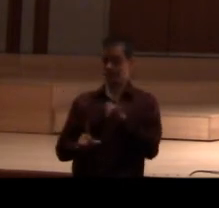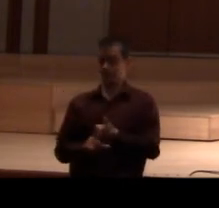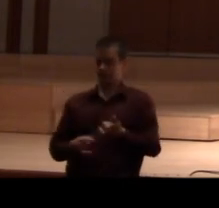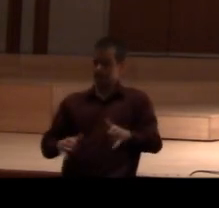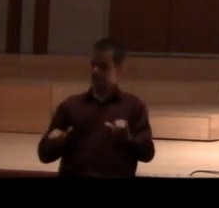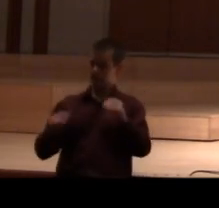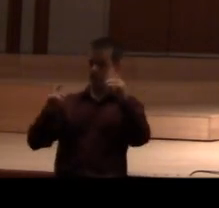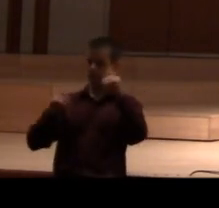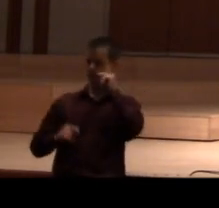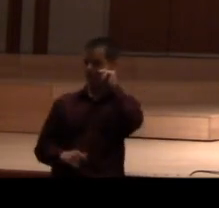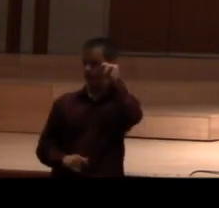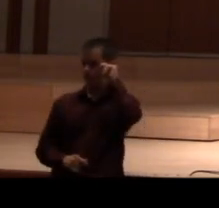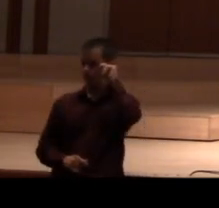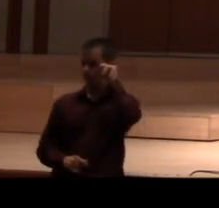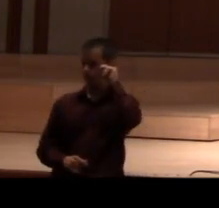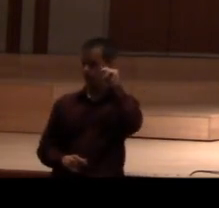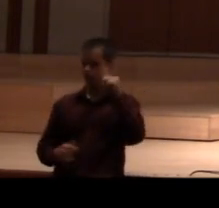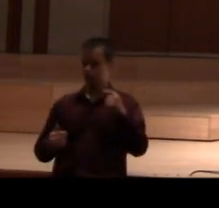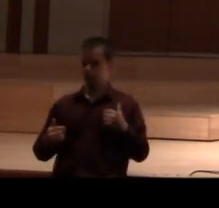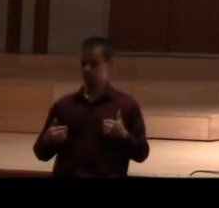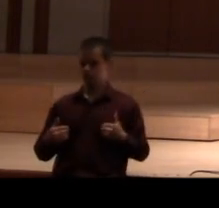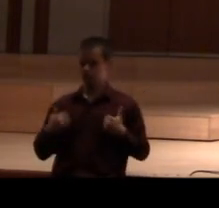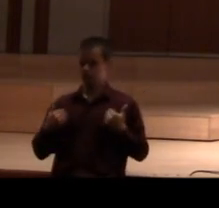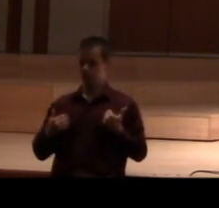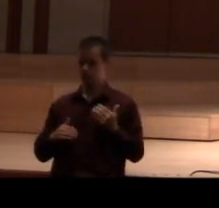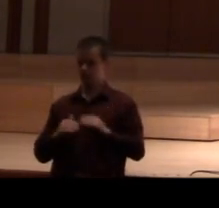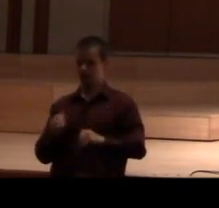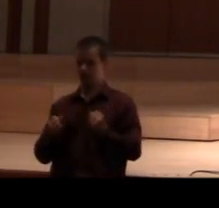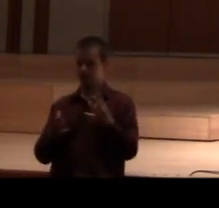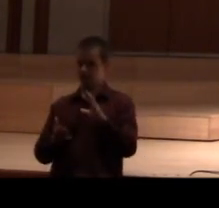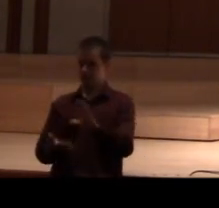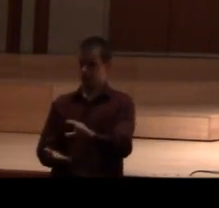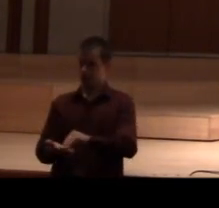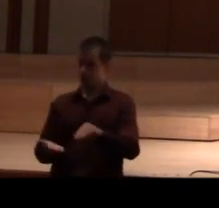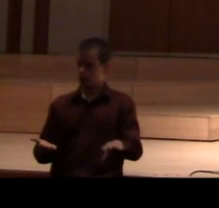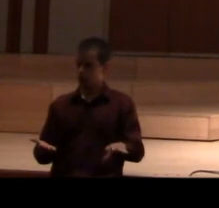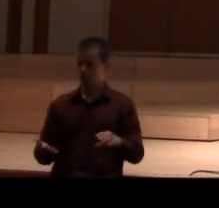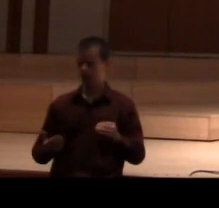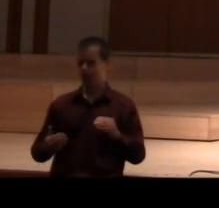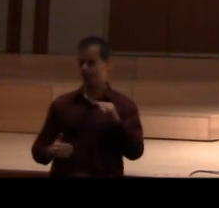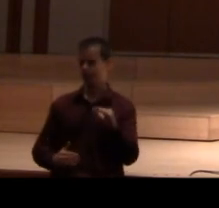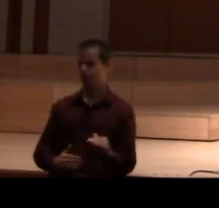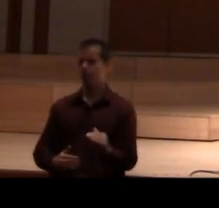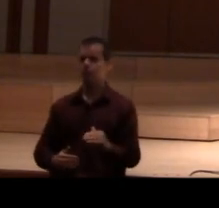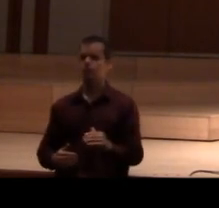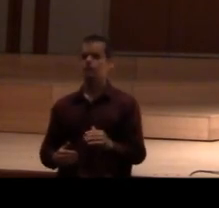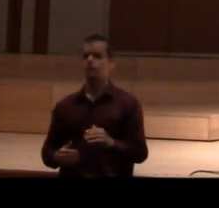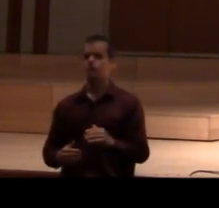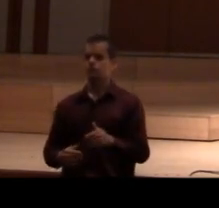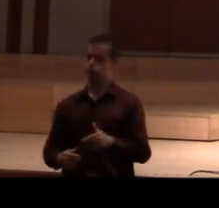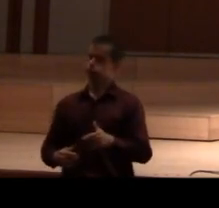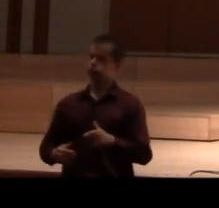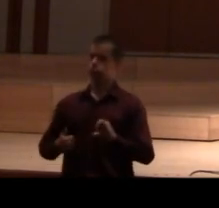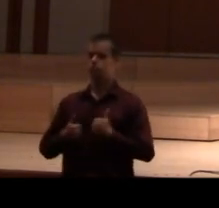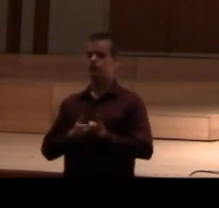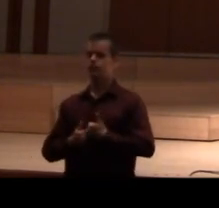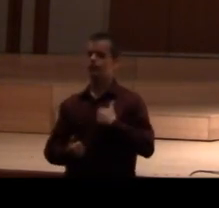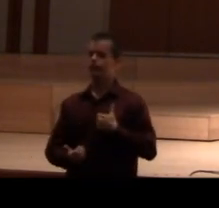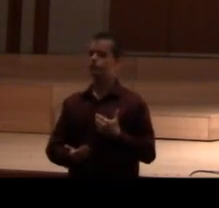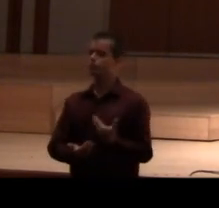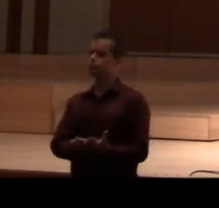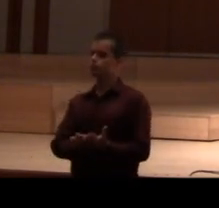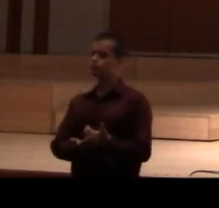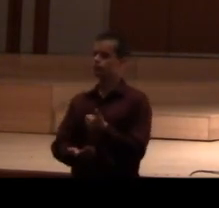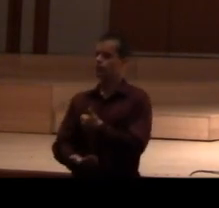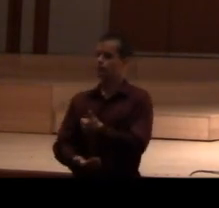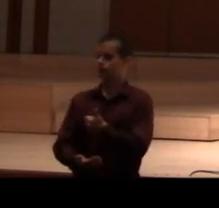herself, younger and smaller than many of her students, and so she has this added challenge of having to prove herself to these bigger